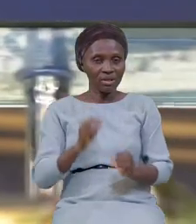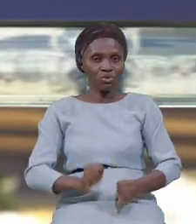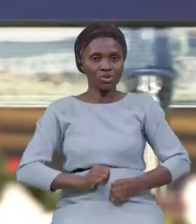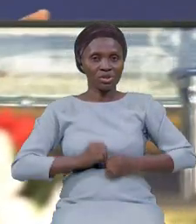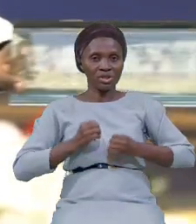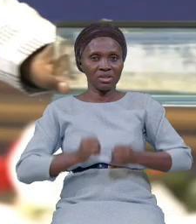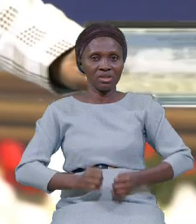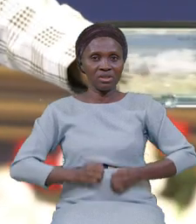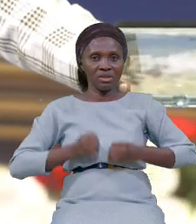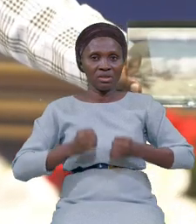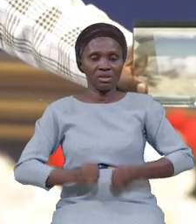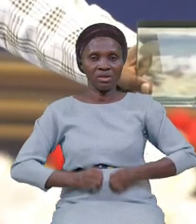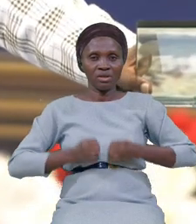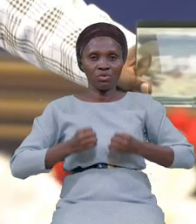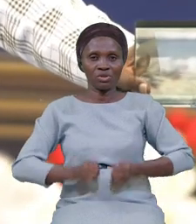exemplary. And then